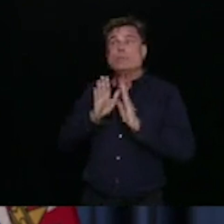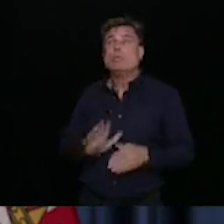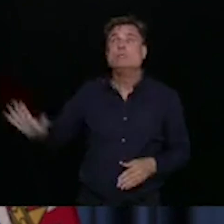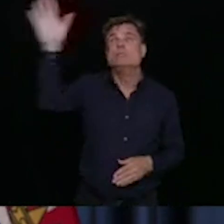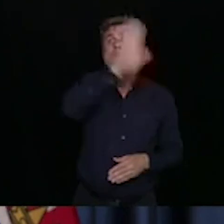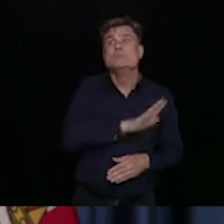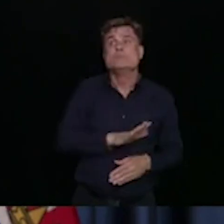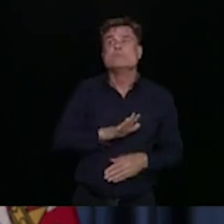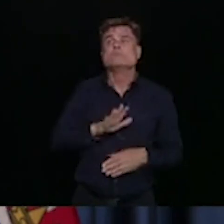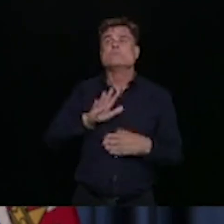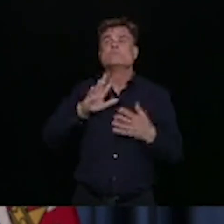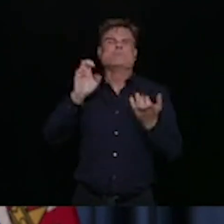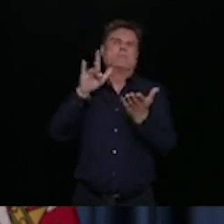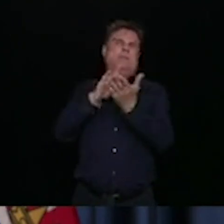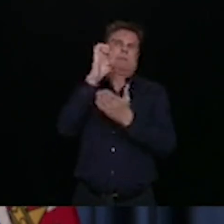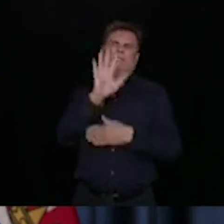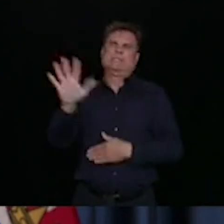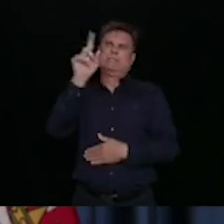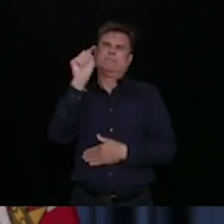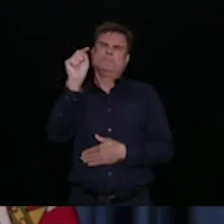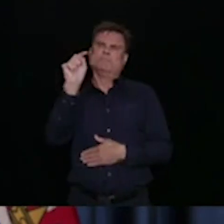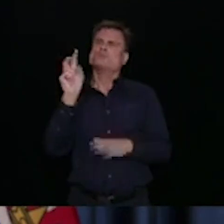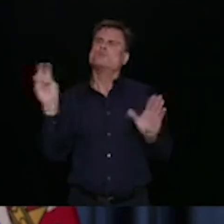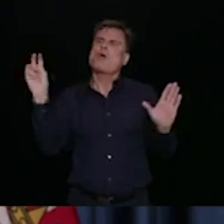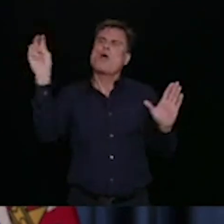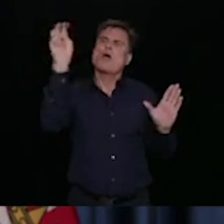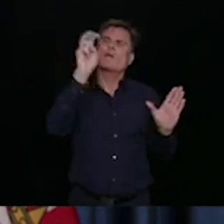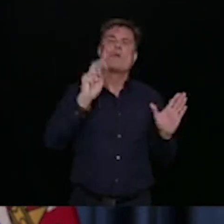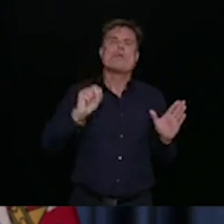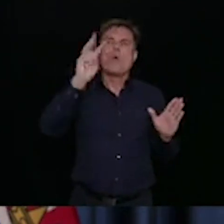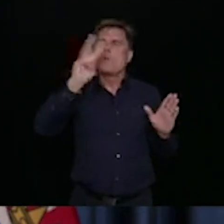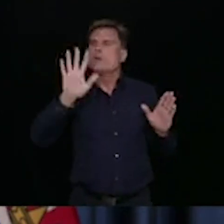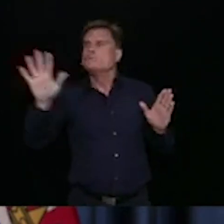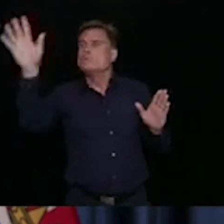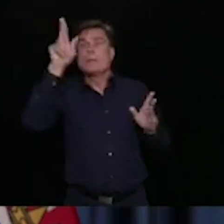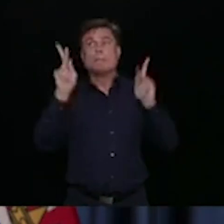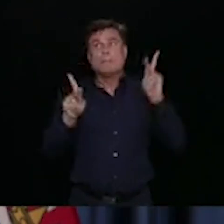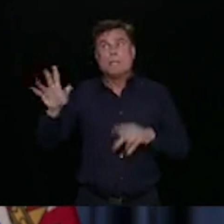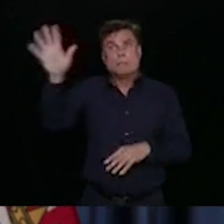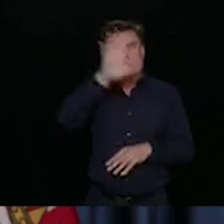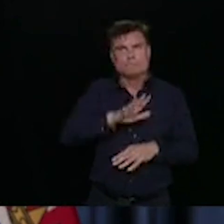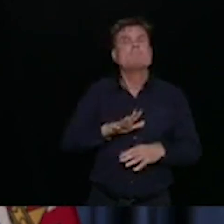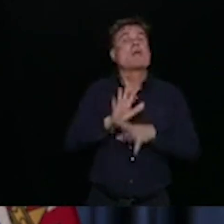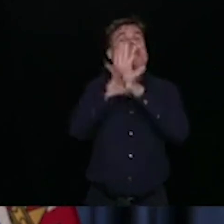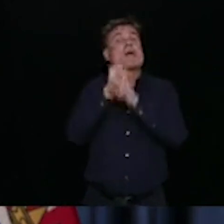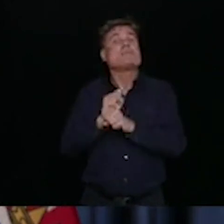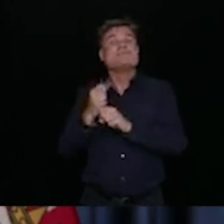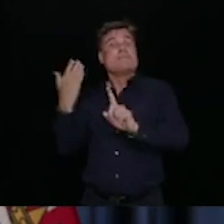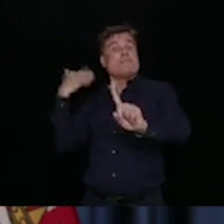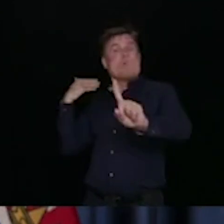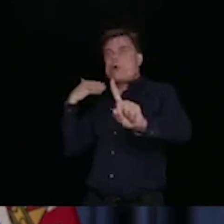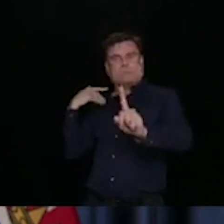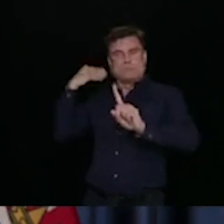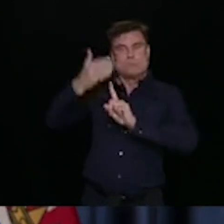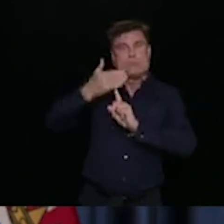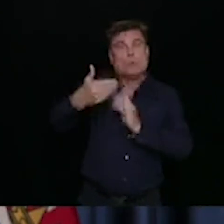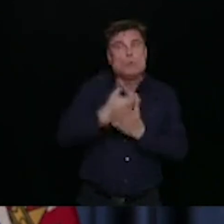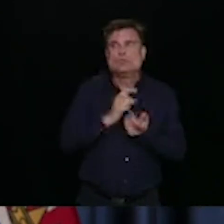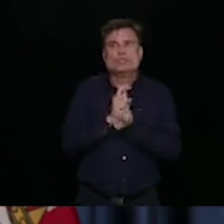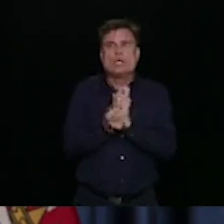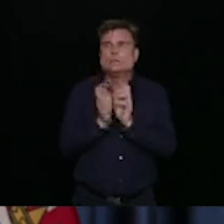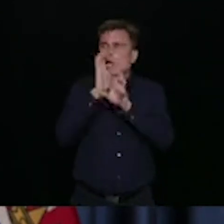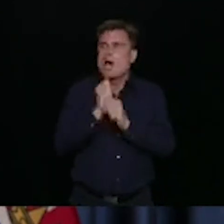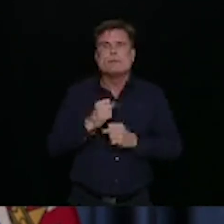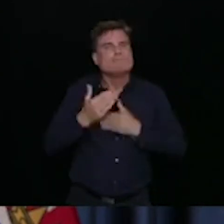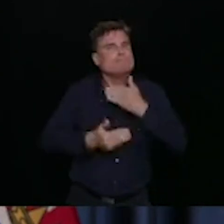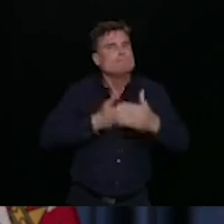communities throughout the interior and into the northwest. People are adapting. People are finding ways to make do in this extraordinary